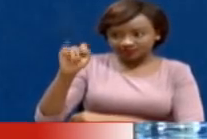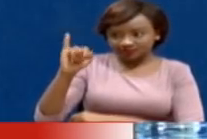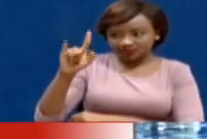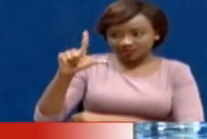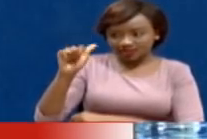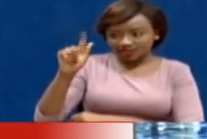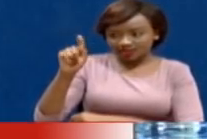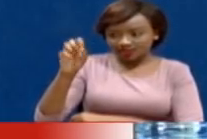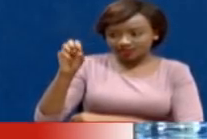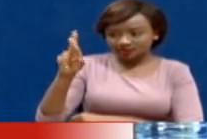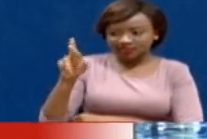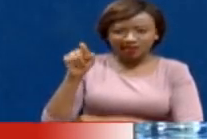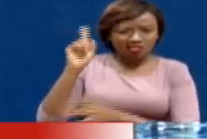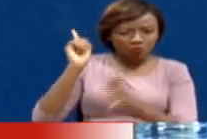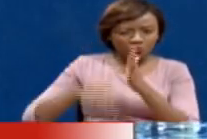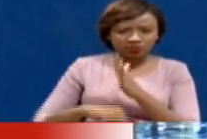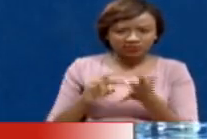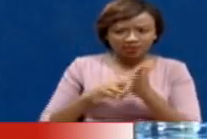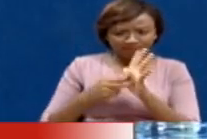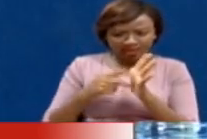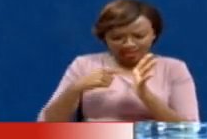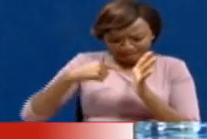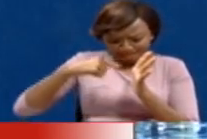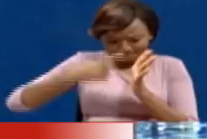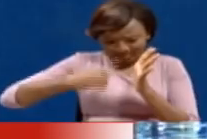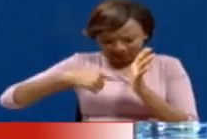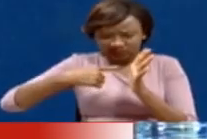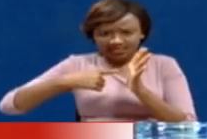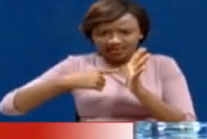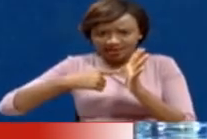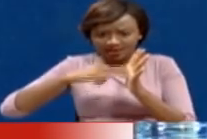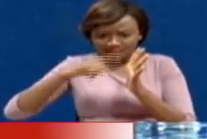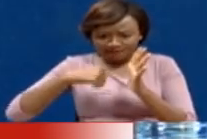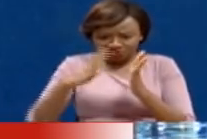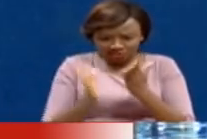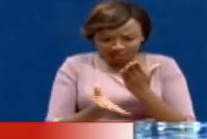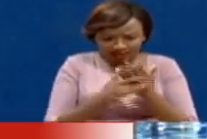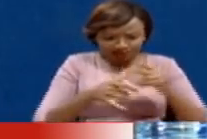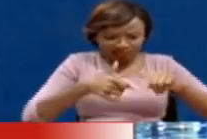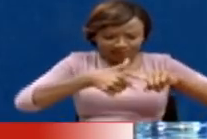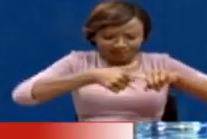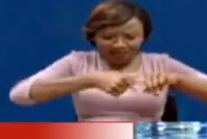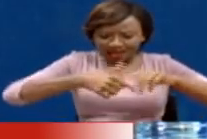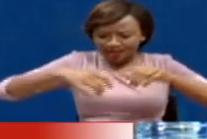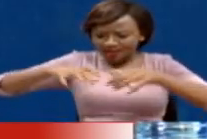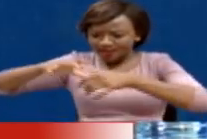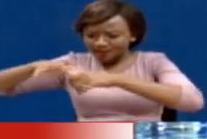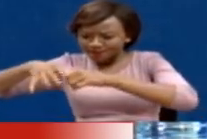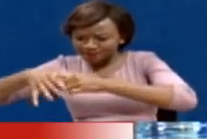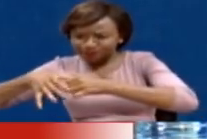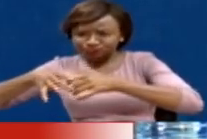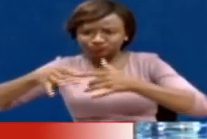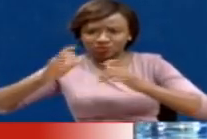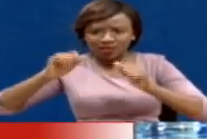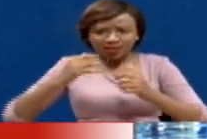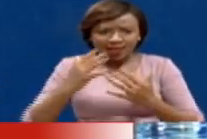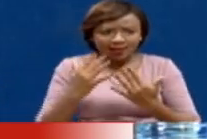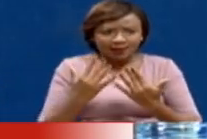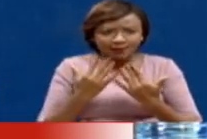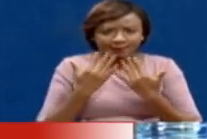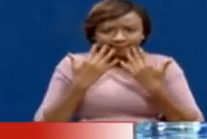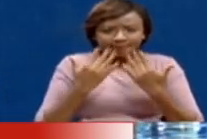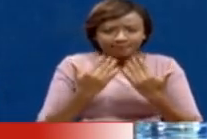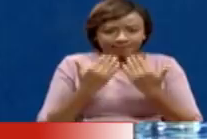machine that can be able to carry out your breathing process on your behalf if you are incapacitated in one